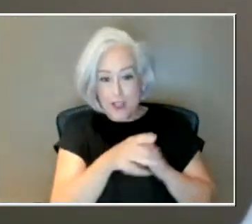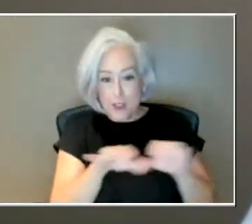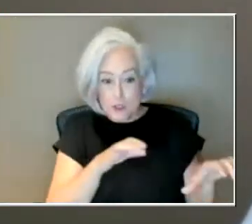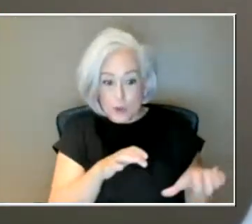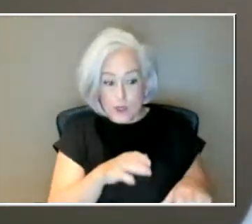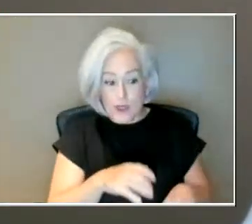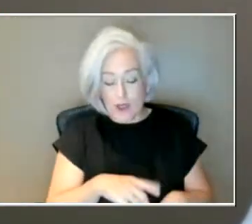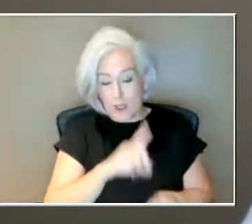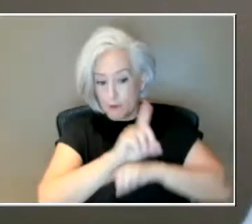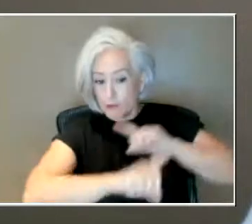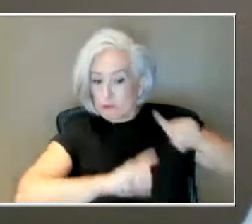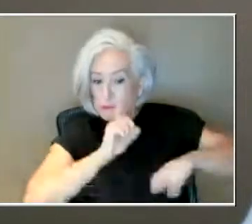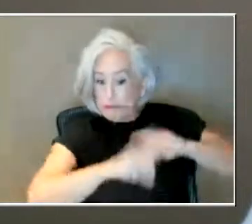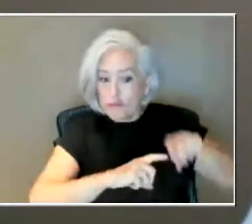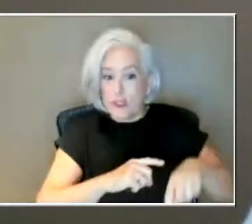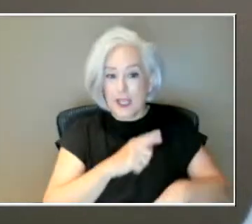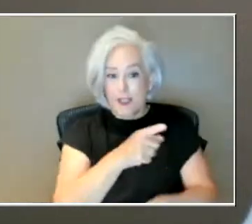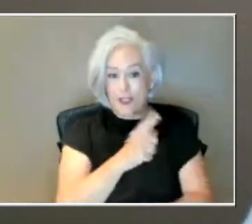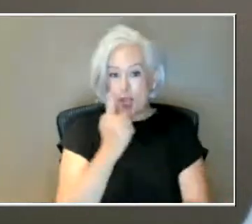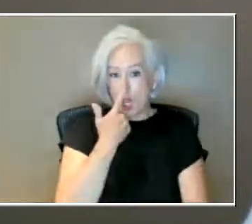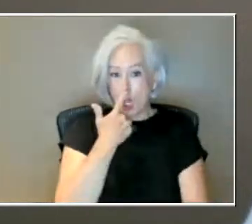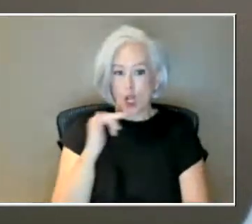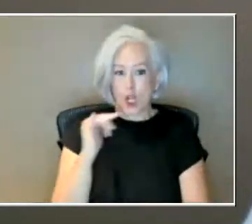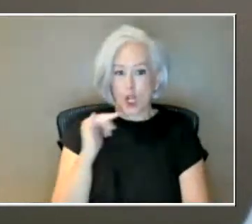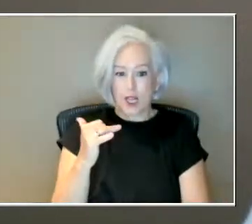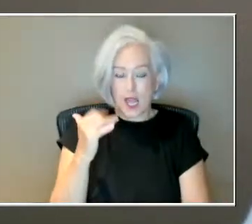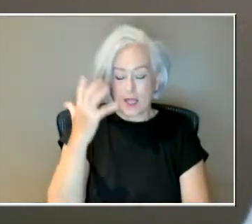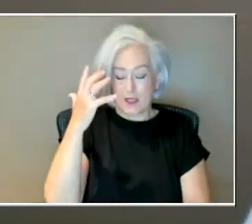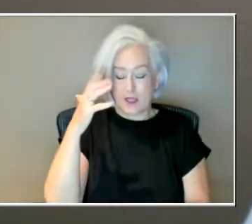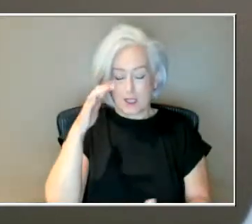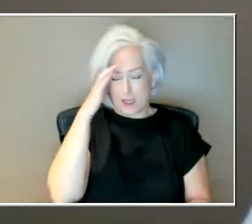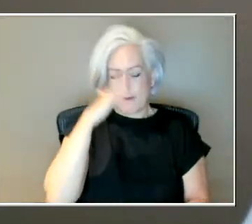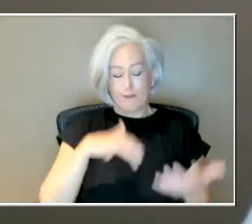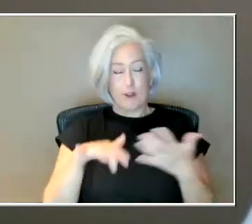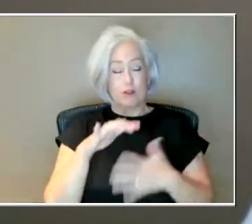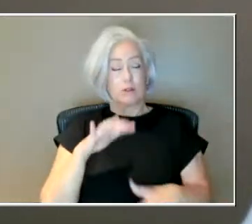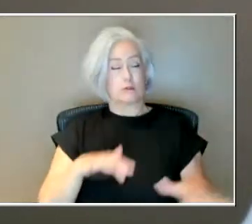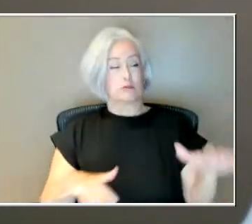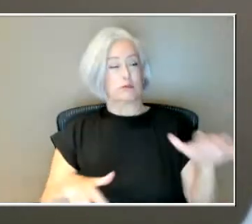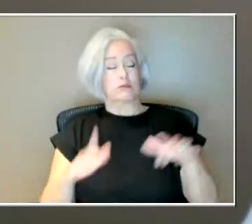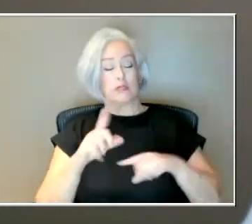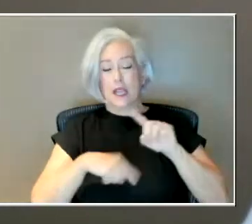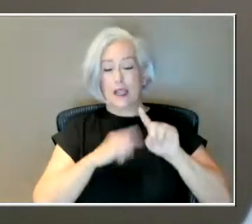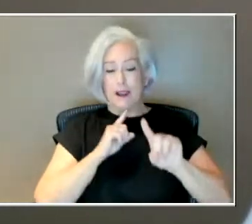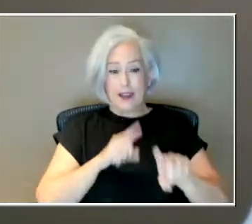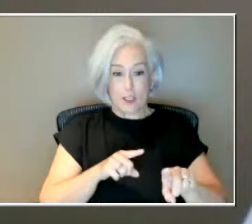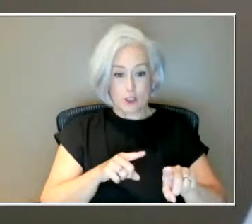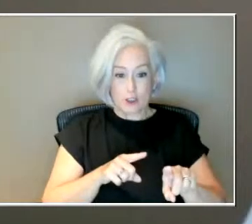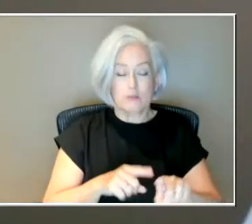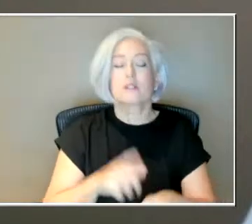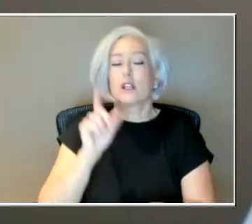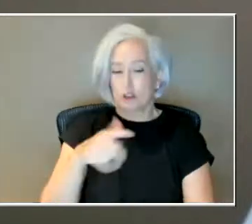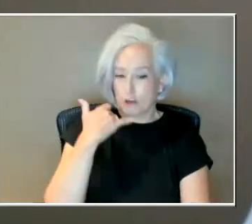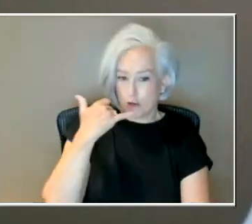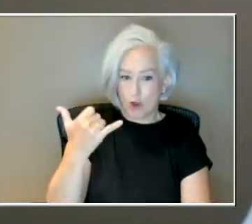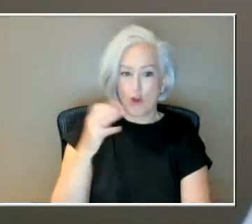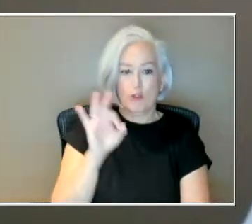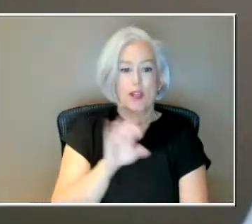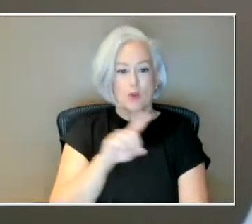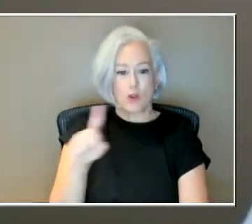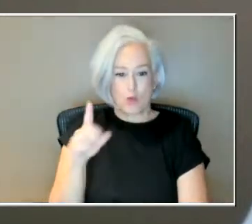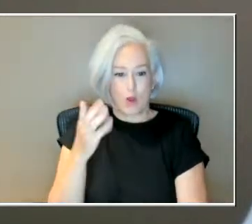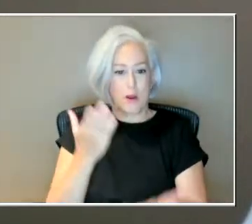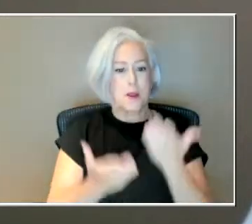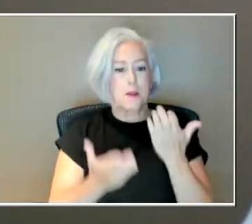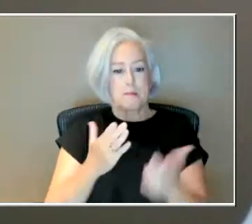that's somebody that you need to call 911 for right away. That could be a sign of a heat stroke. If they're just having dizziness and they're a little nauseous, you